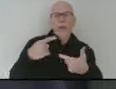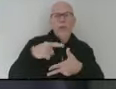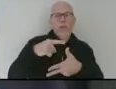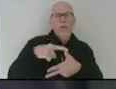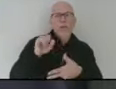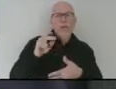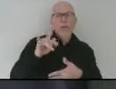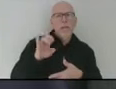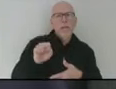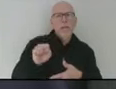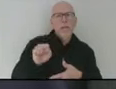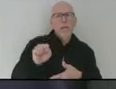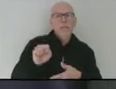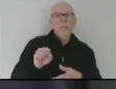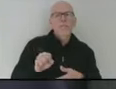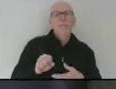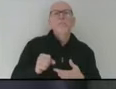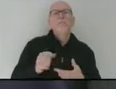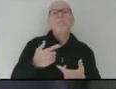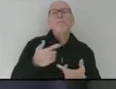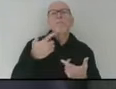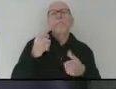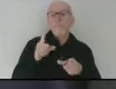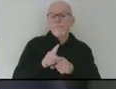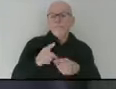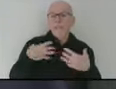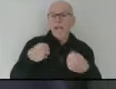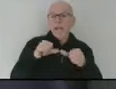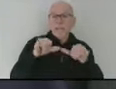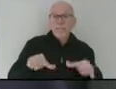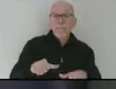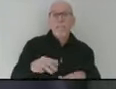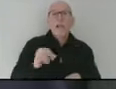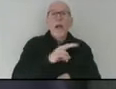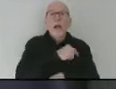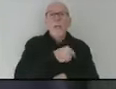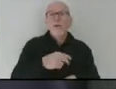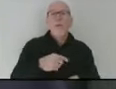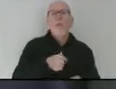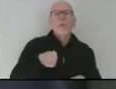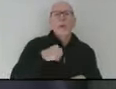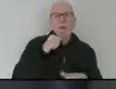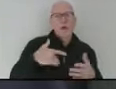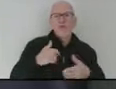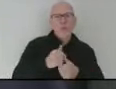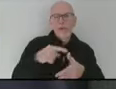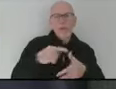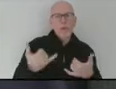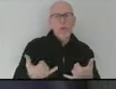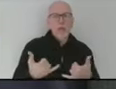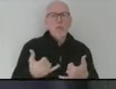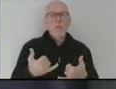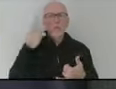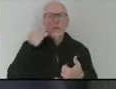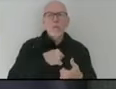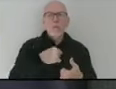standpoint. I can tell you, as a health system and a hospital right now, we're not as concerned with that. We've taken that